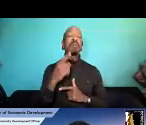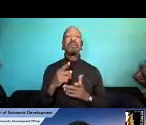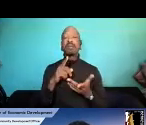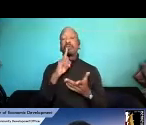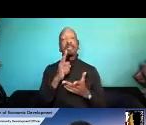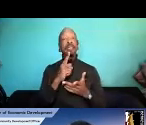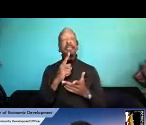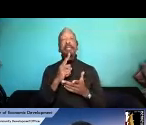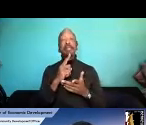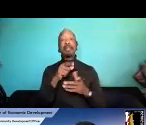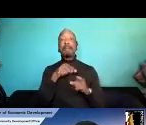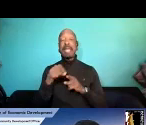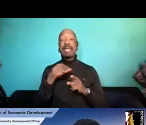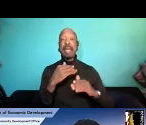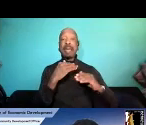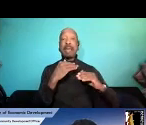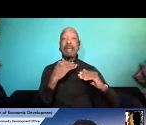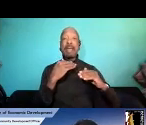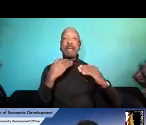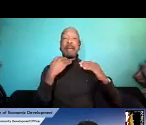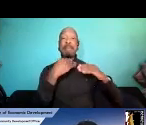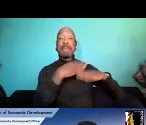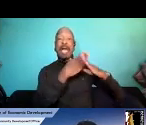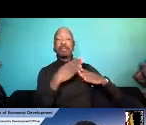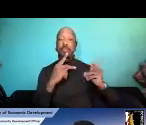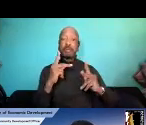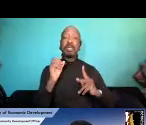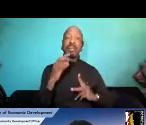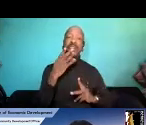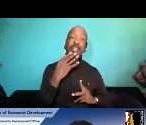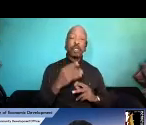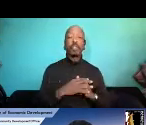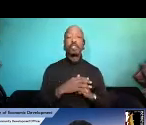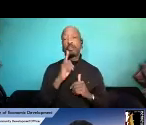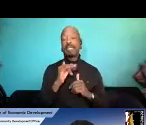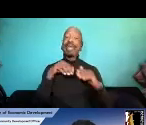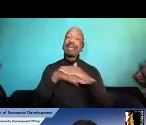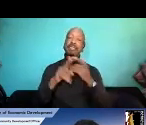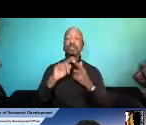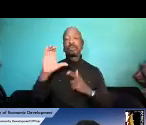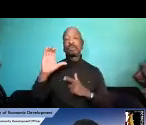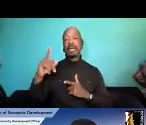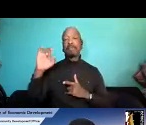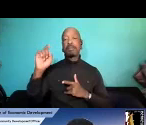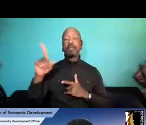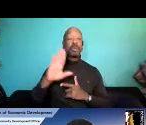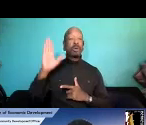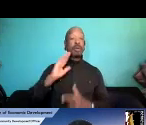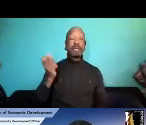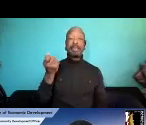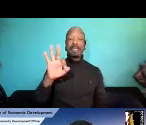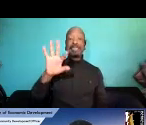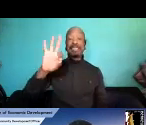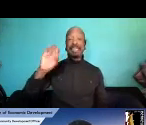to business ownership for people of color is to access to startup capital. And so that's why, way back in 1980, the